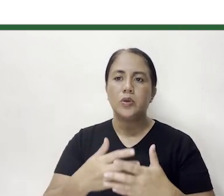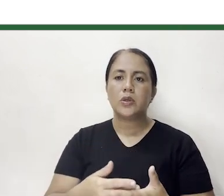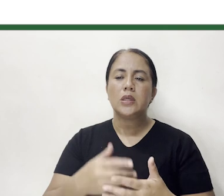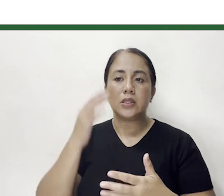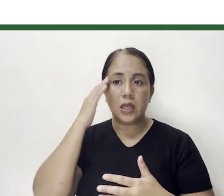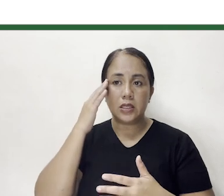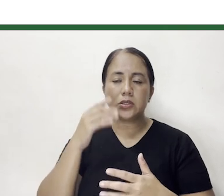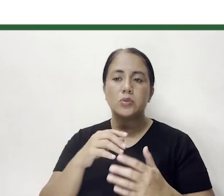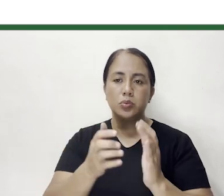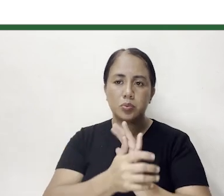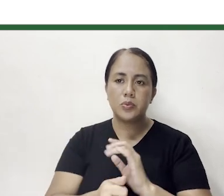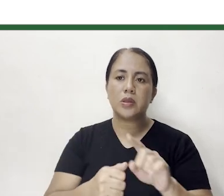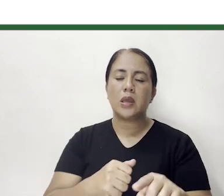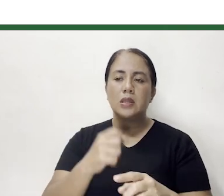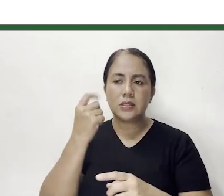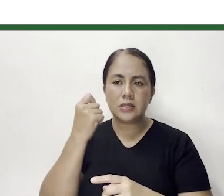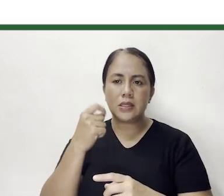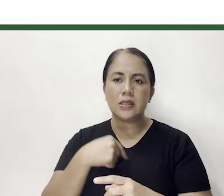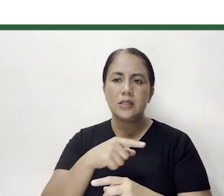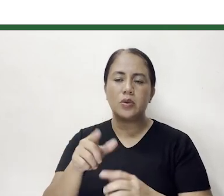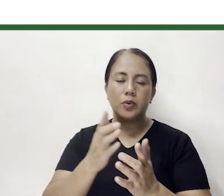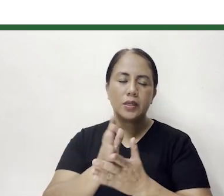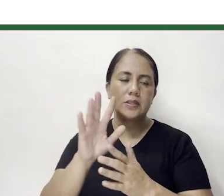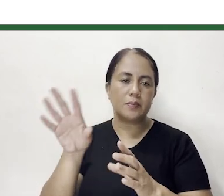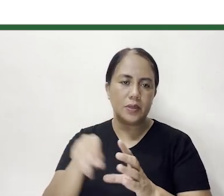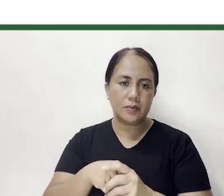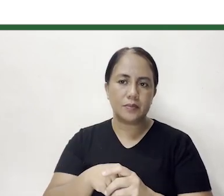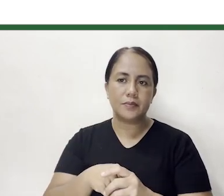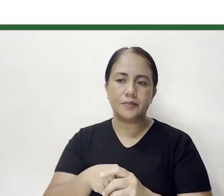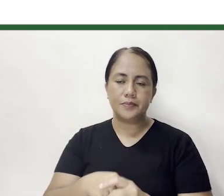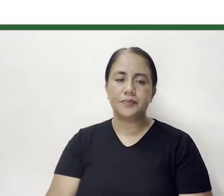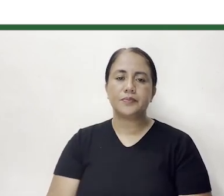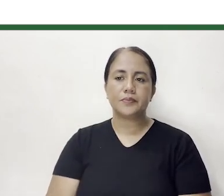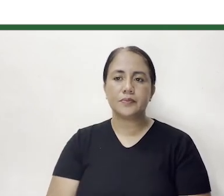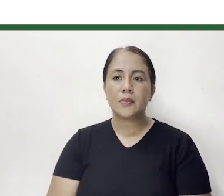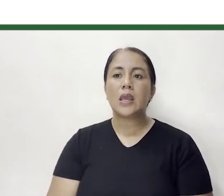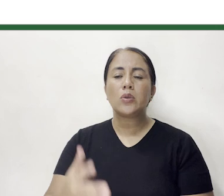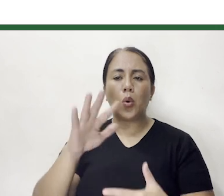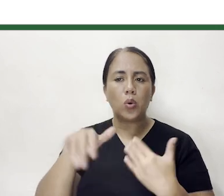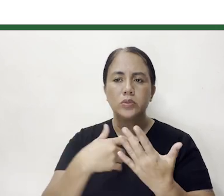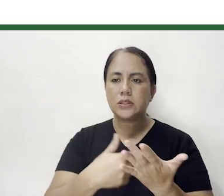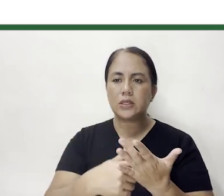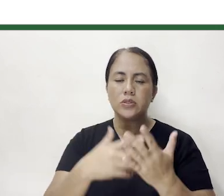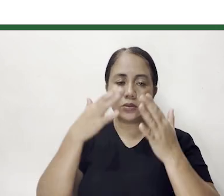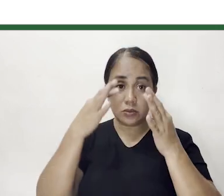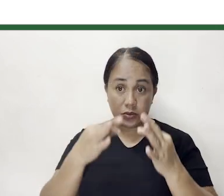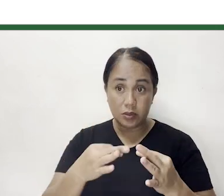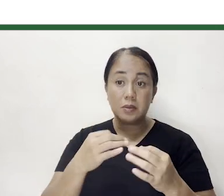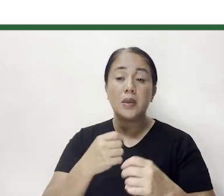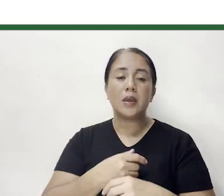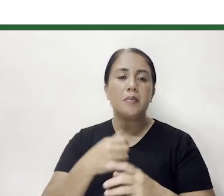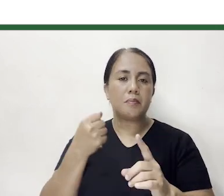progressively acquire knowledge, competencies, and understanding of their rights and actively participate in all discussions